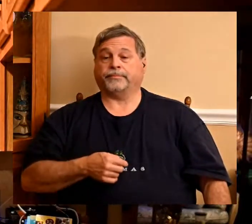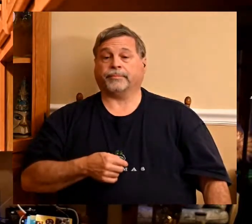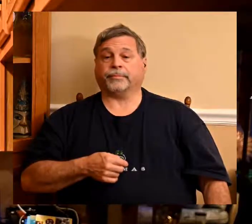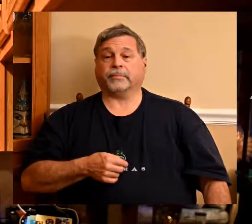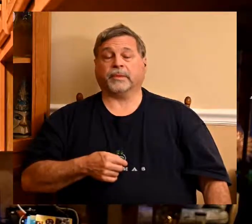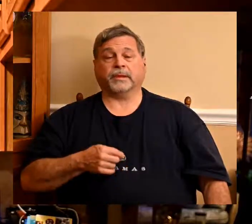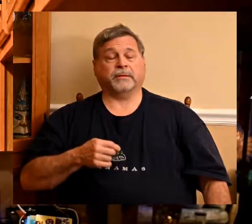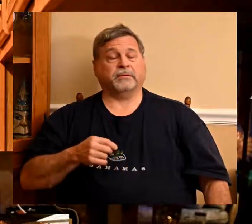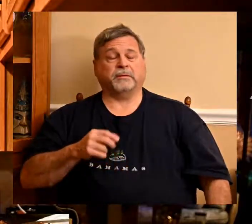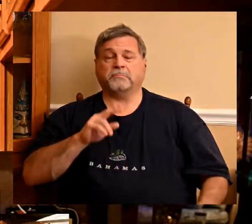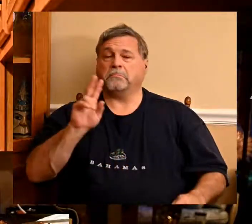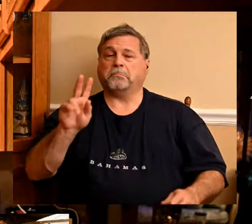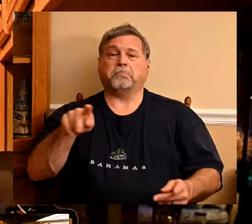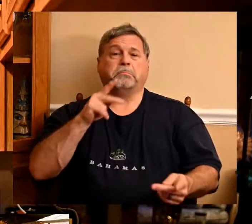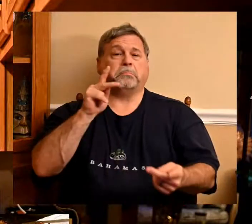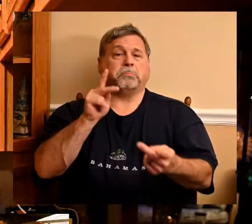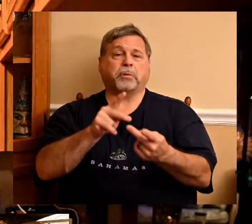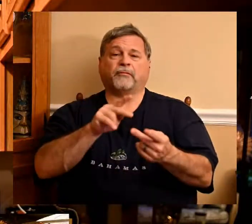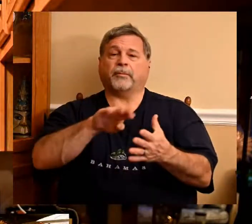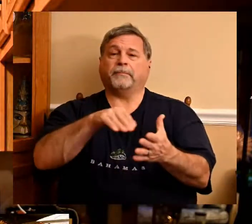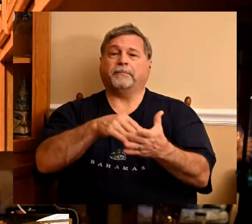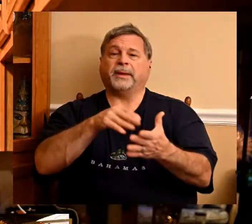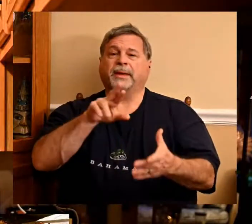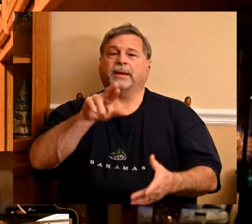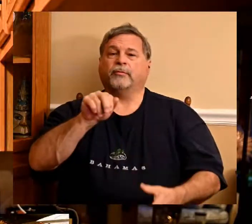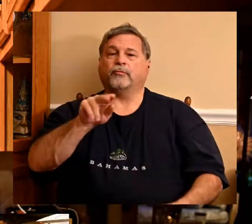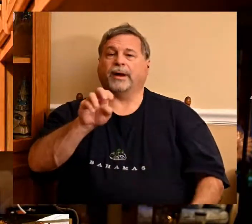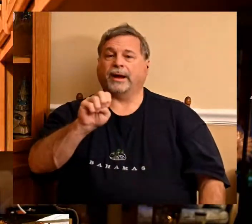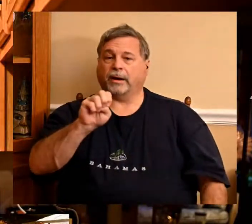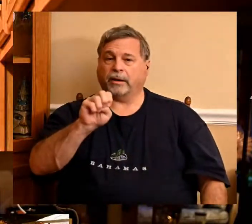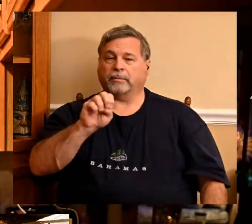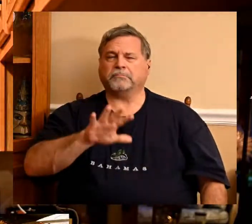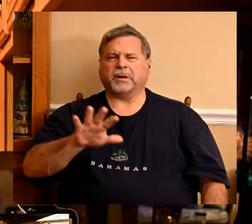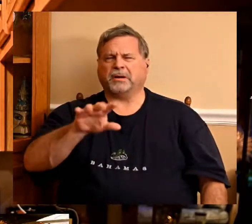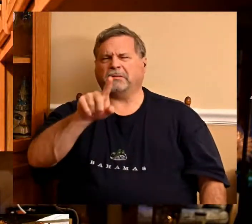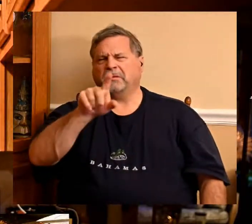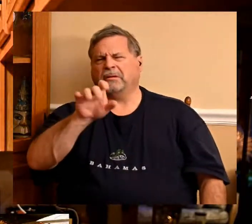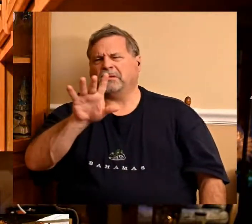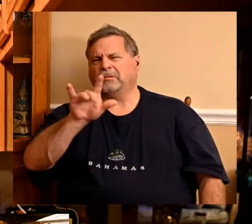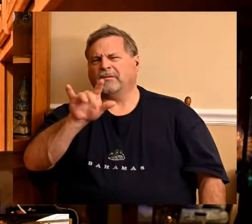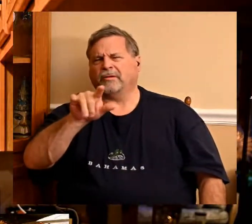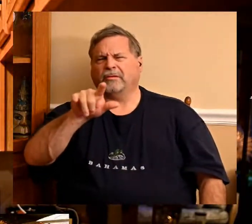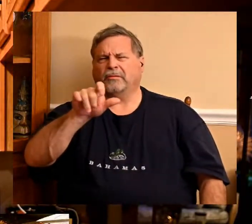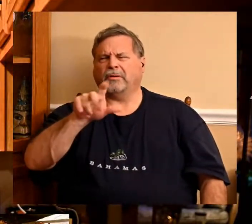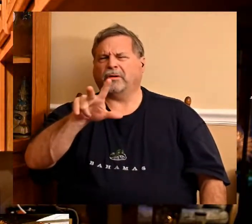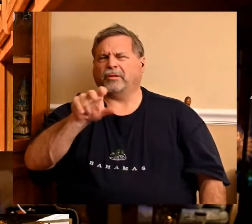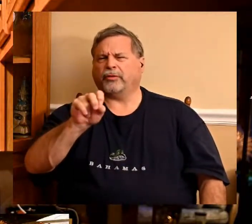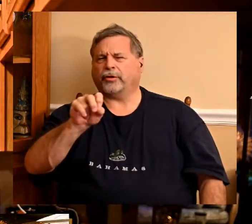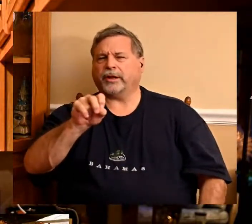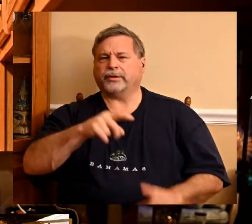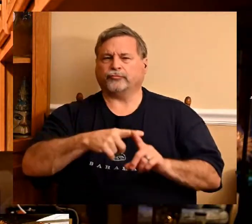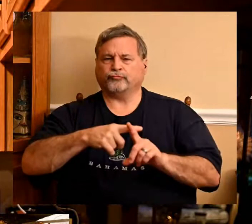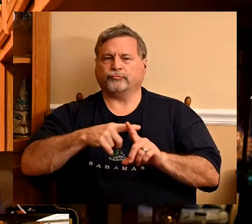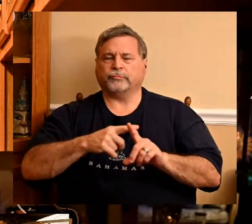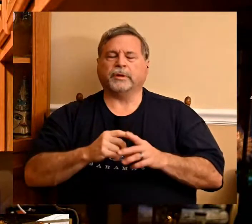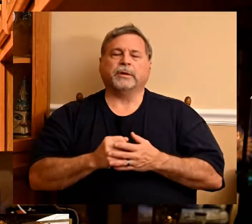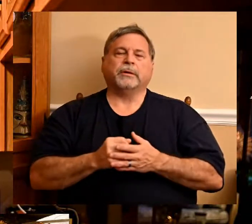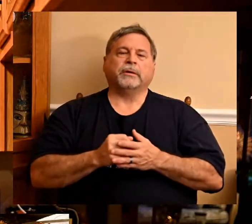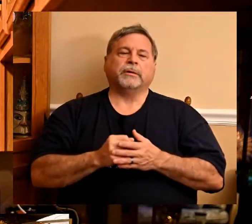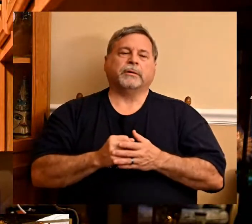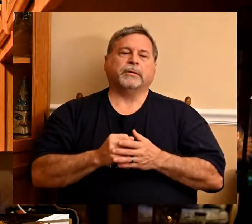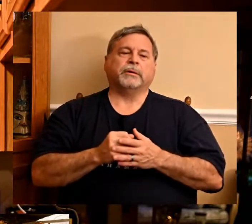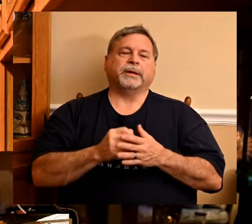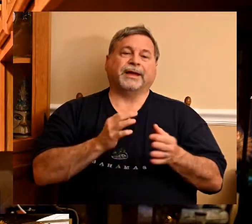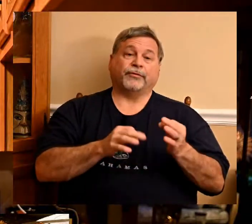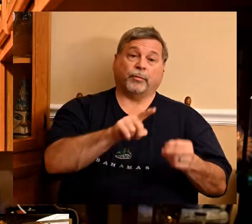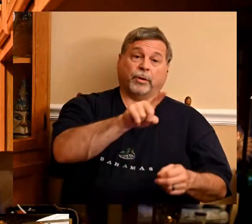Came out a perfect medium rare, about 125, 130 degrees. If you let it go to about 120,